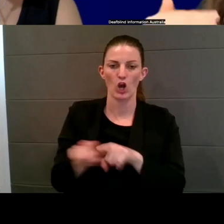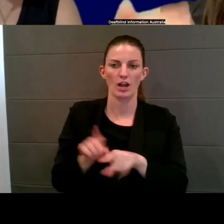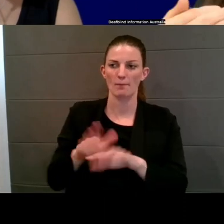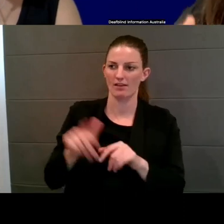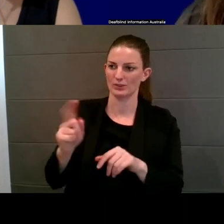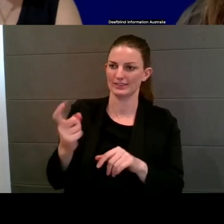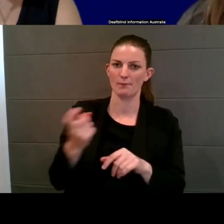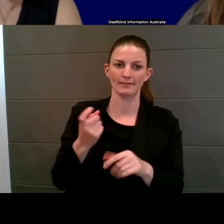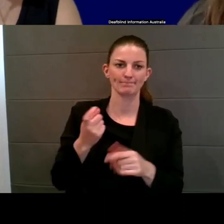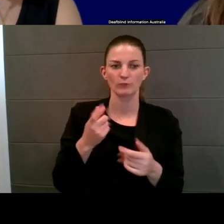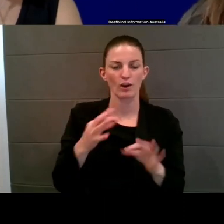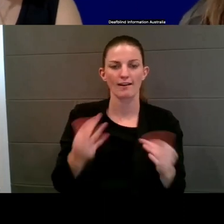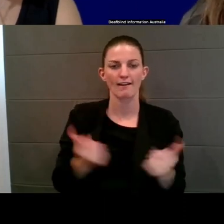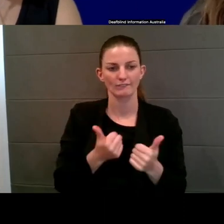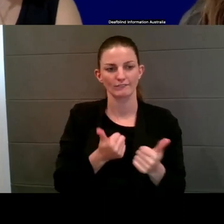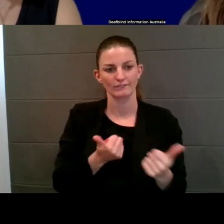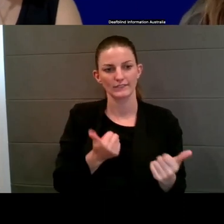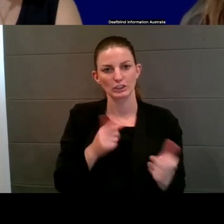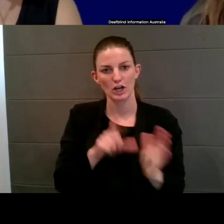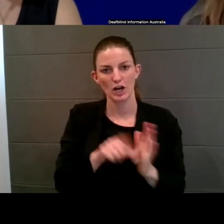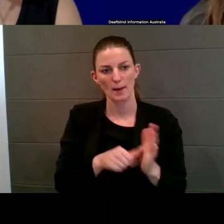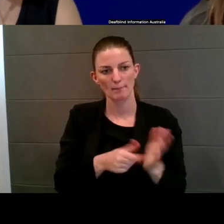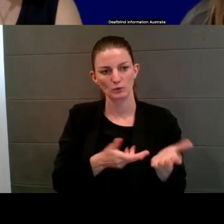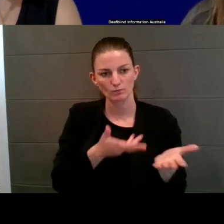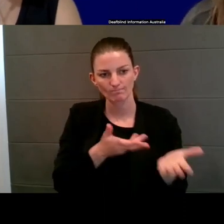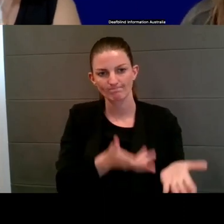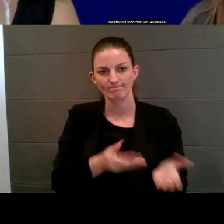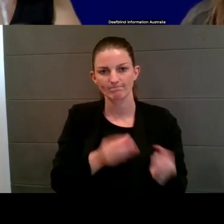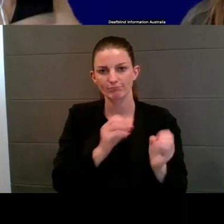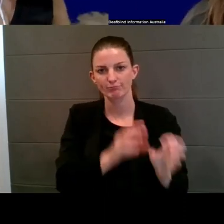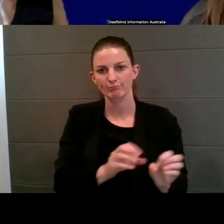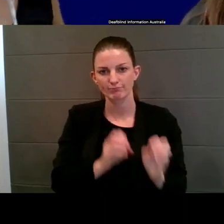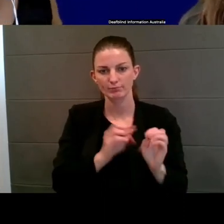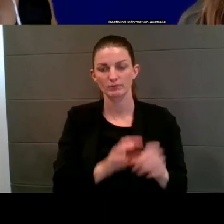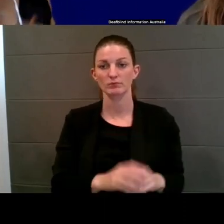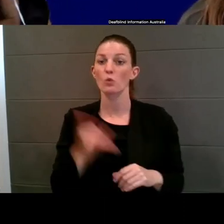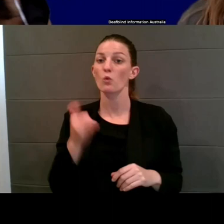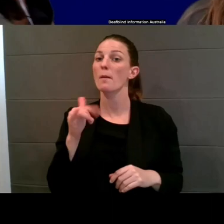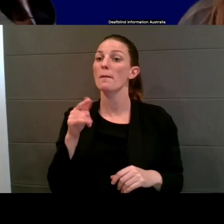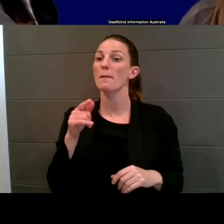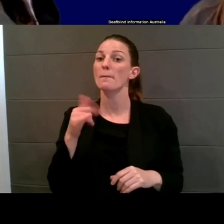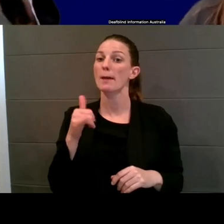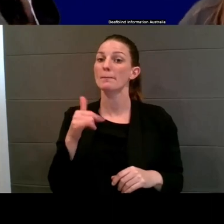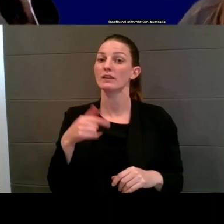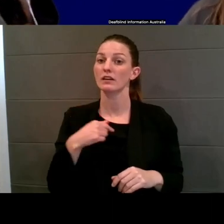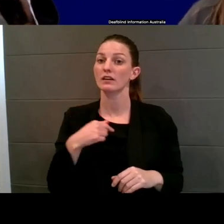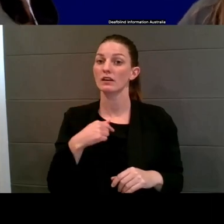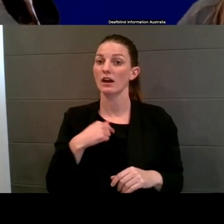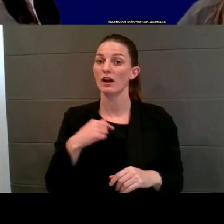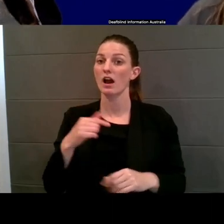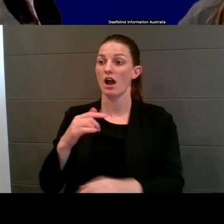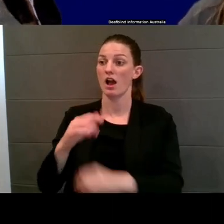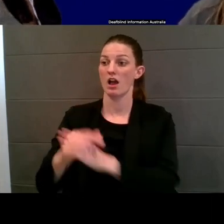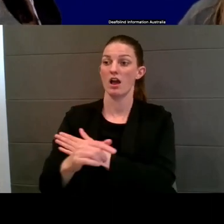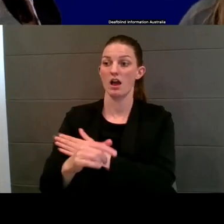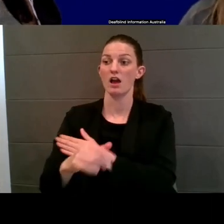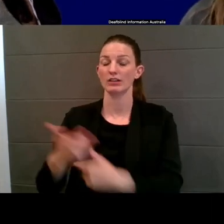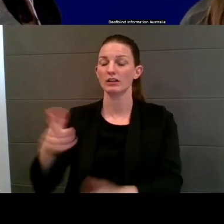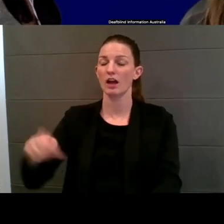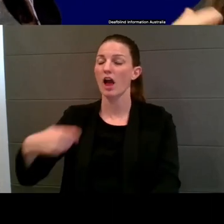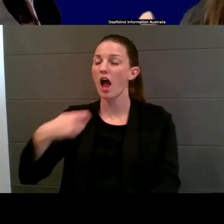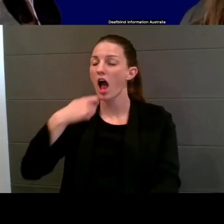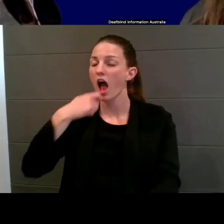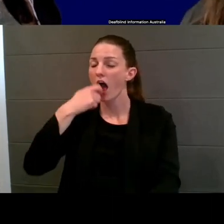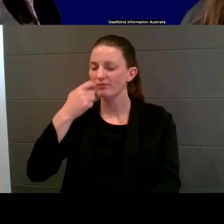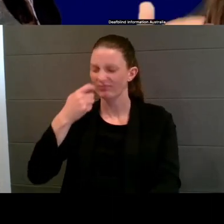were expecting something else. They were expecting the meal that they had earlier this morning, or they're expecting the same dinner that they had last